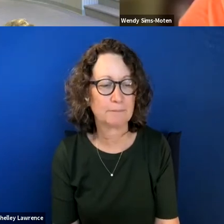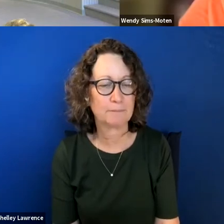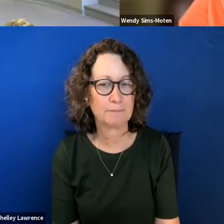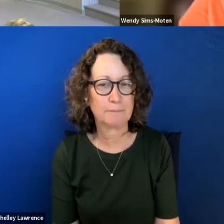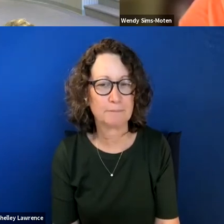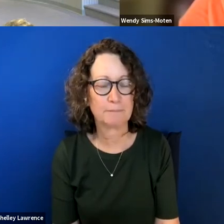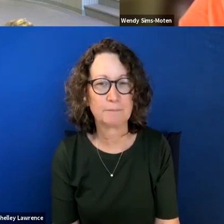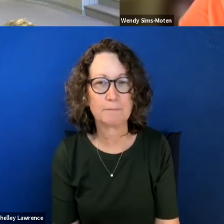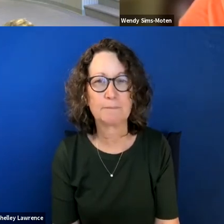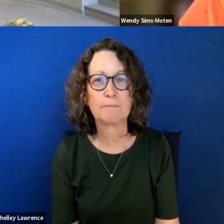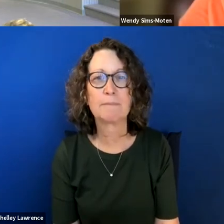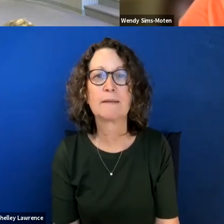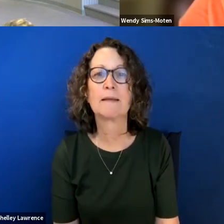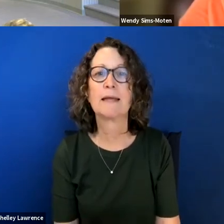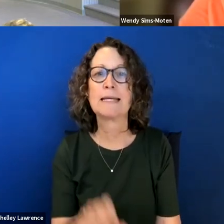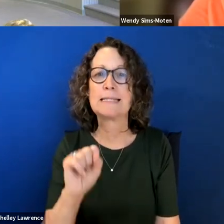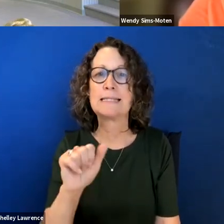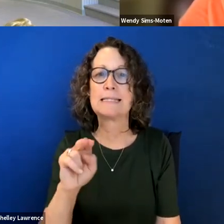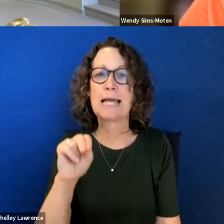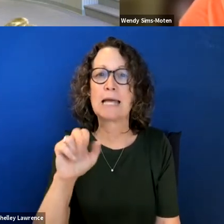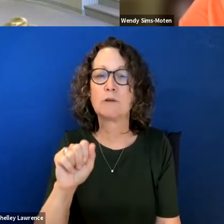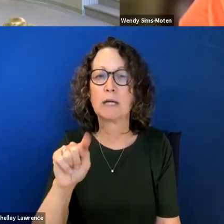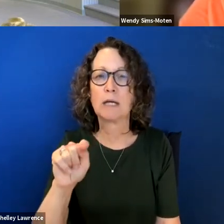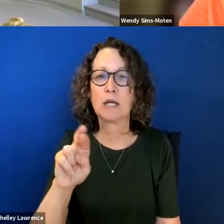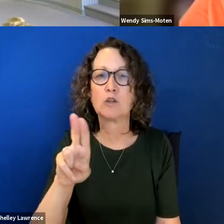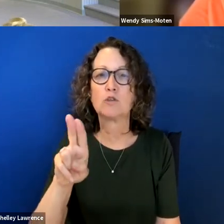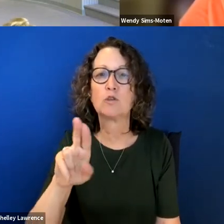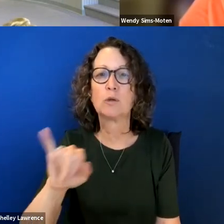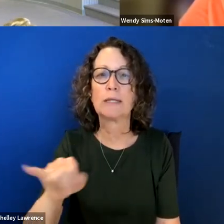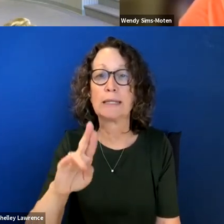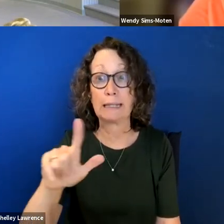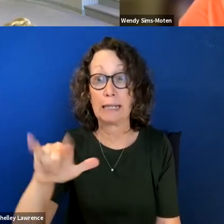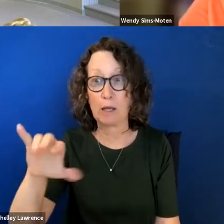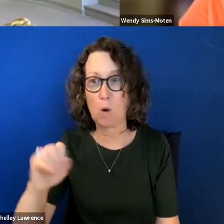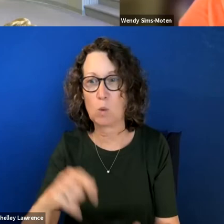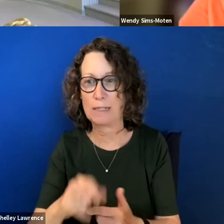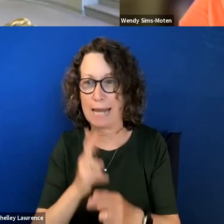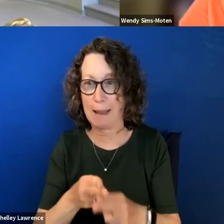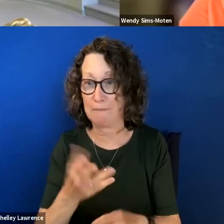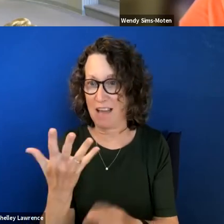I will name our five more speakers.